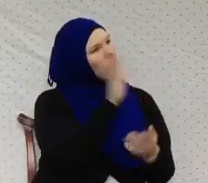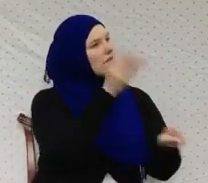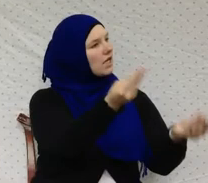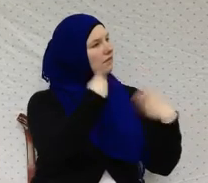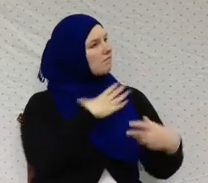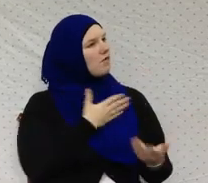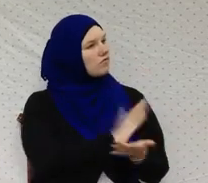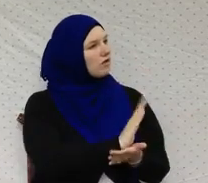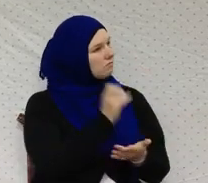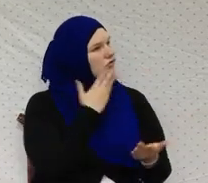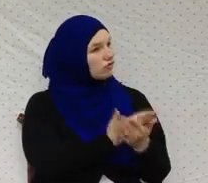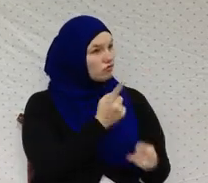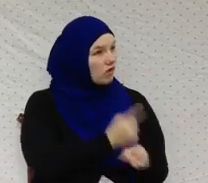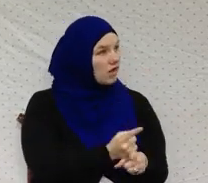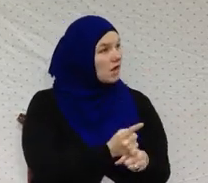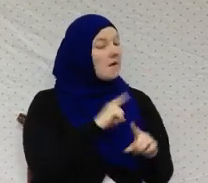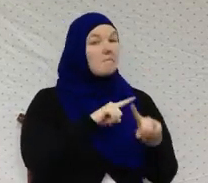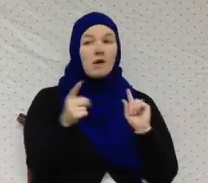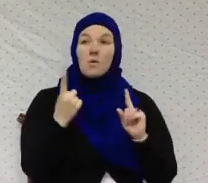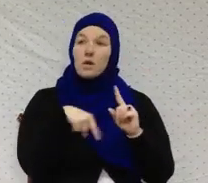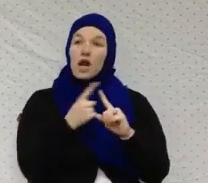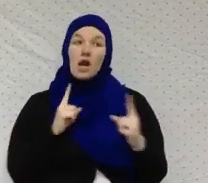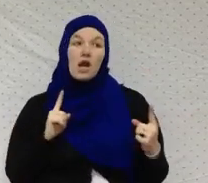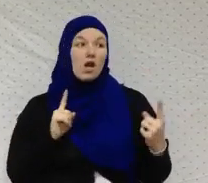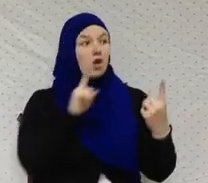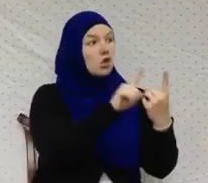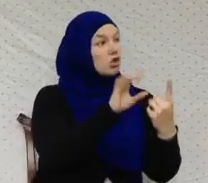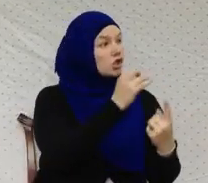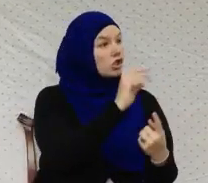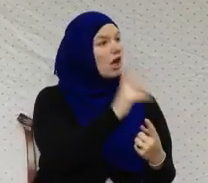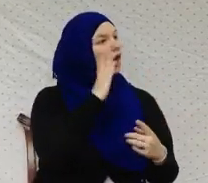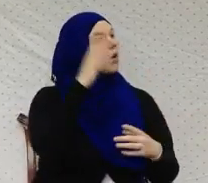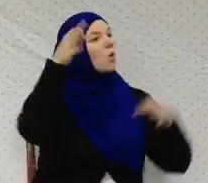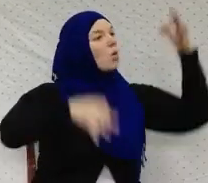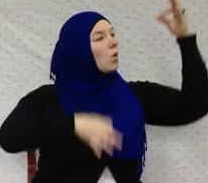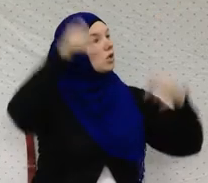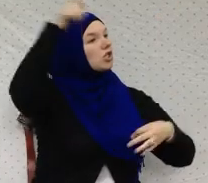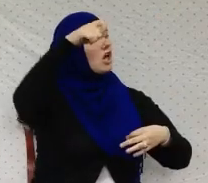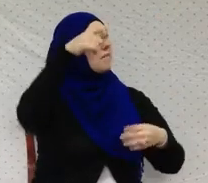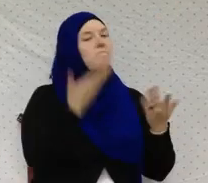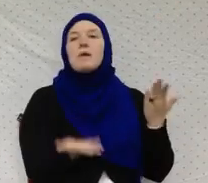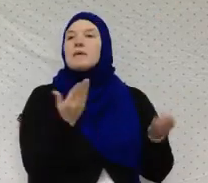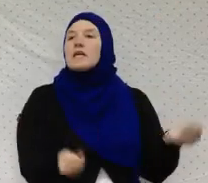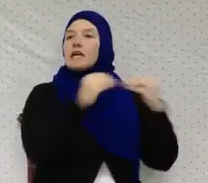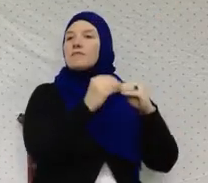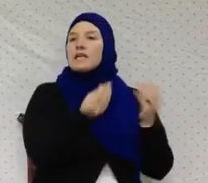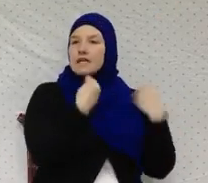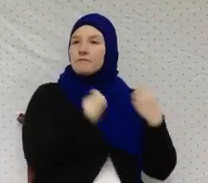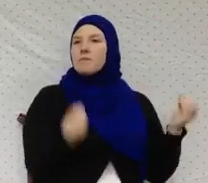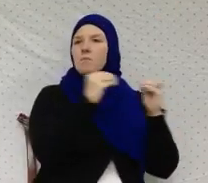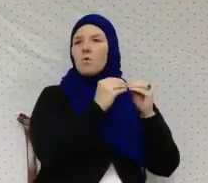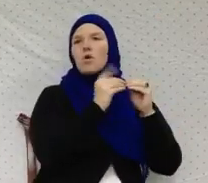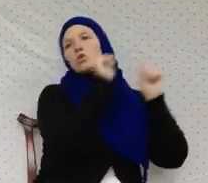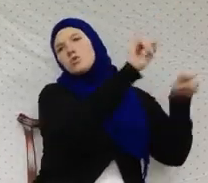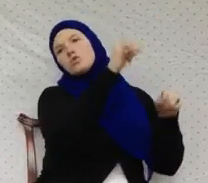sheikh is likely to give me my right. Right? But when I know that a court judge may give me a bit